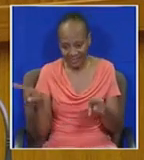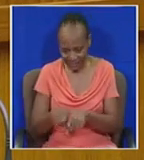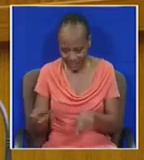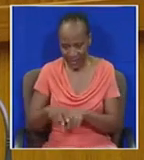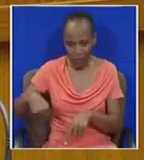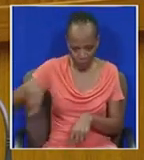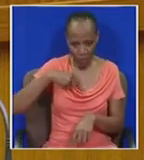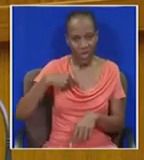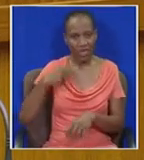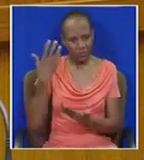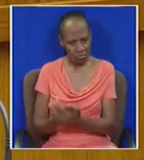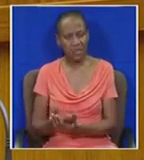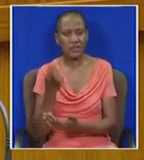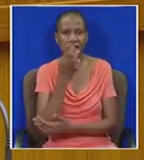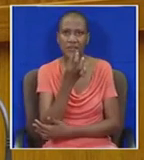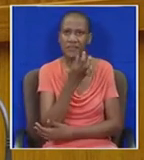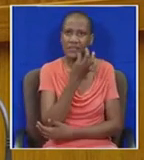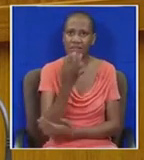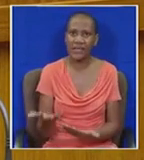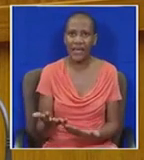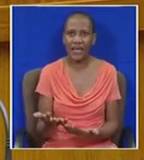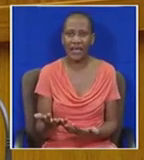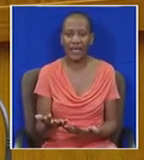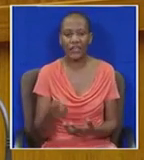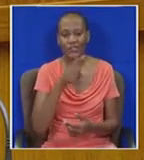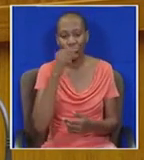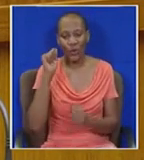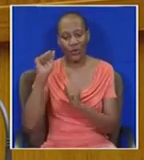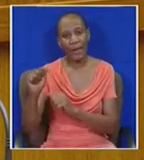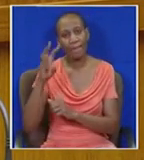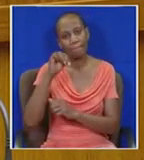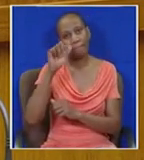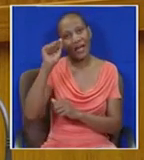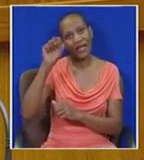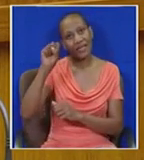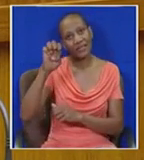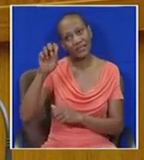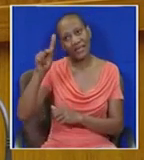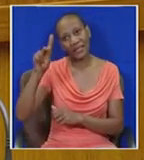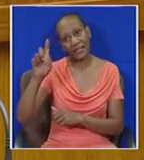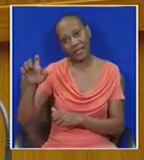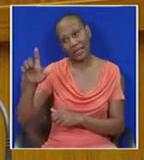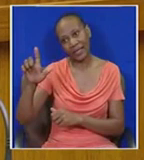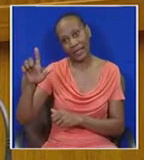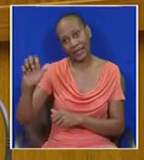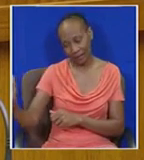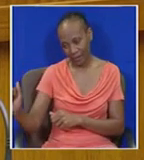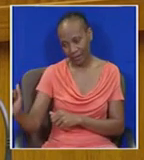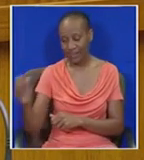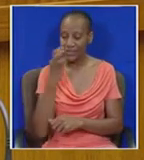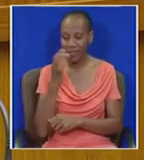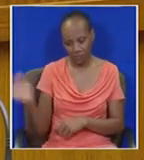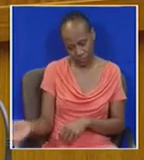join into the hymn of the legendary Huma Sigela of Tumami, especially because